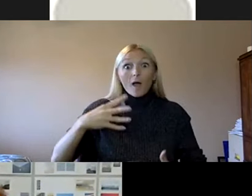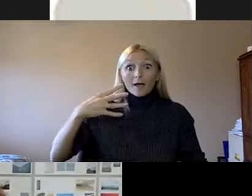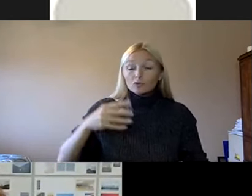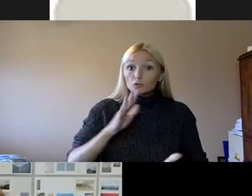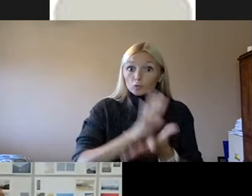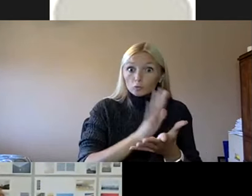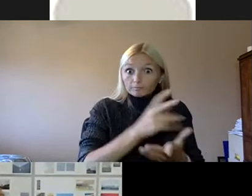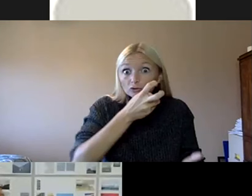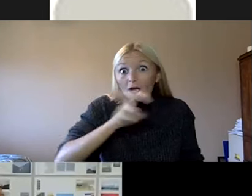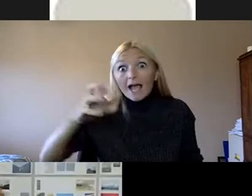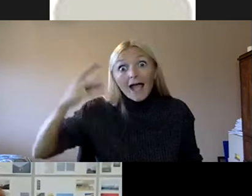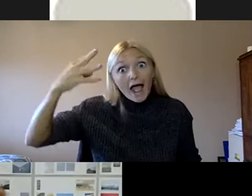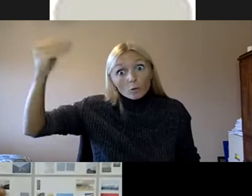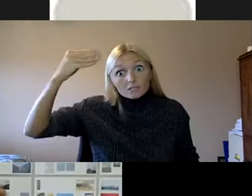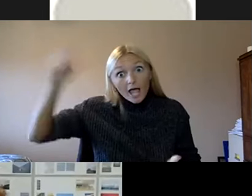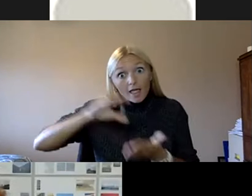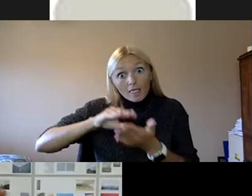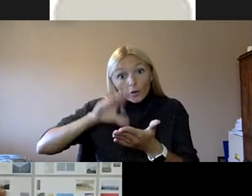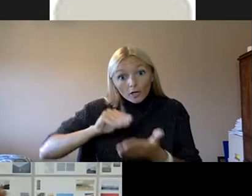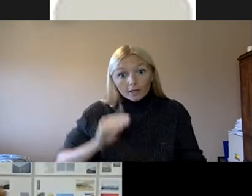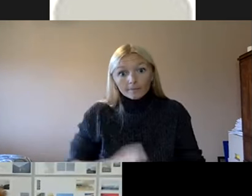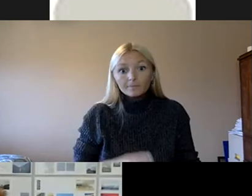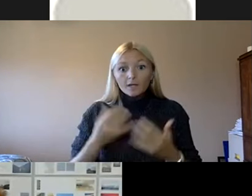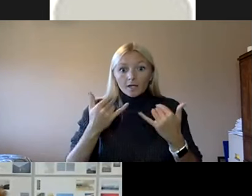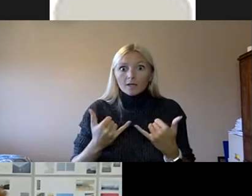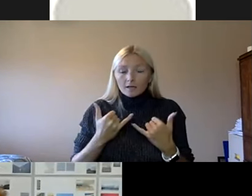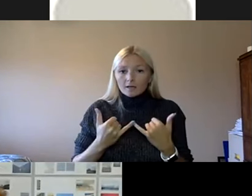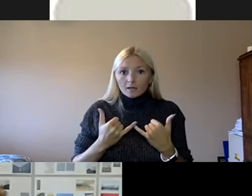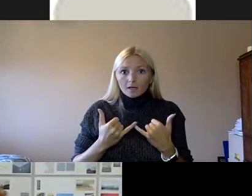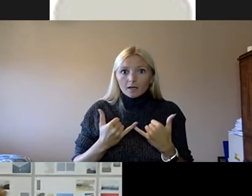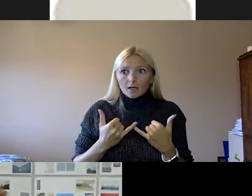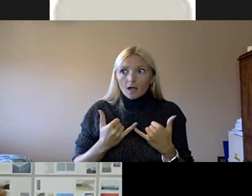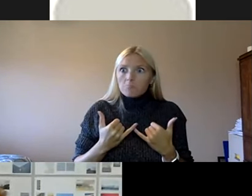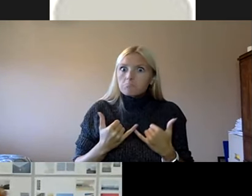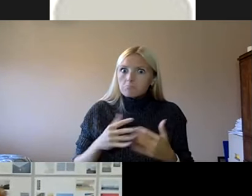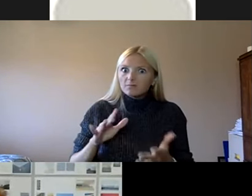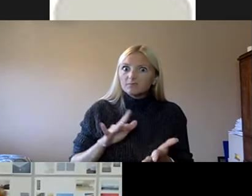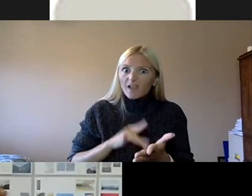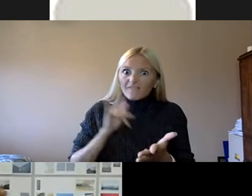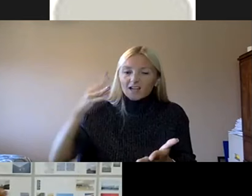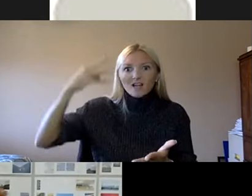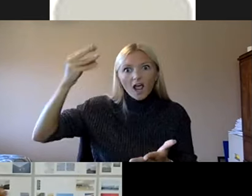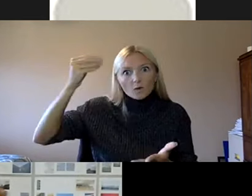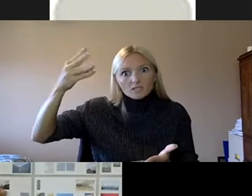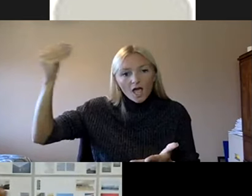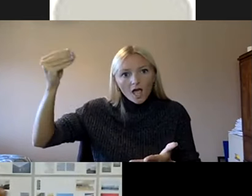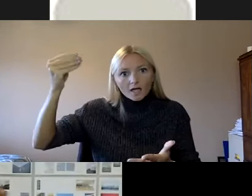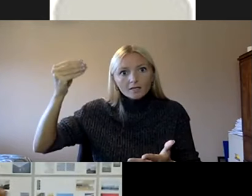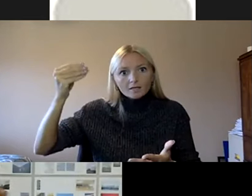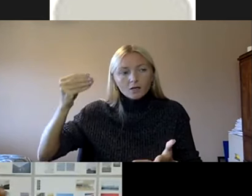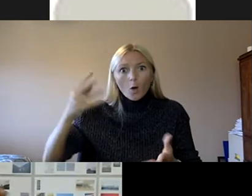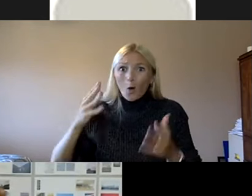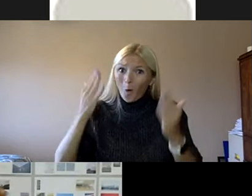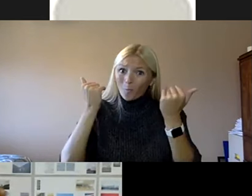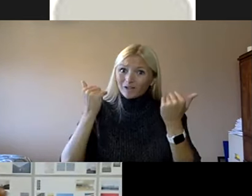think many schools have used the outdoors during the pandemic. And my guess is that after, they'll continue to